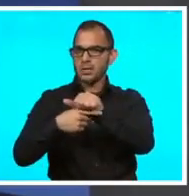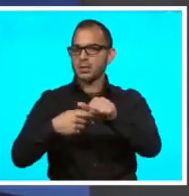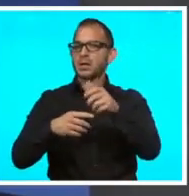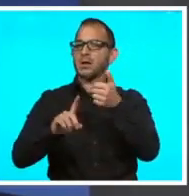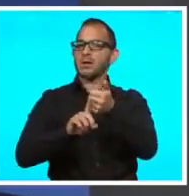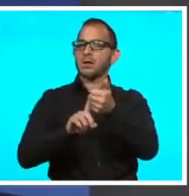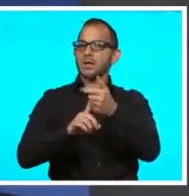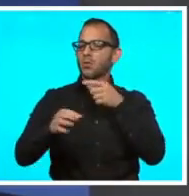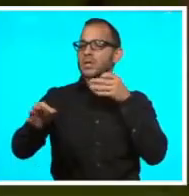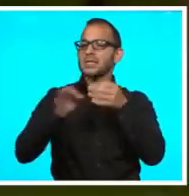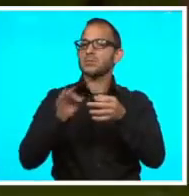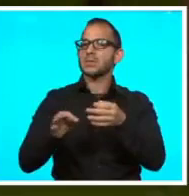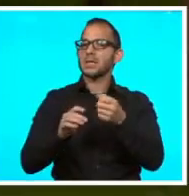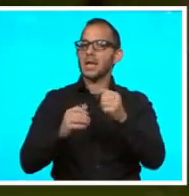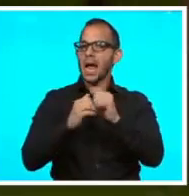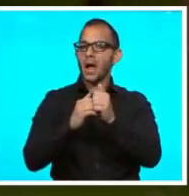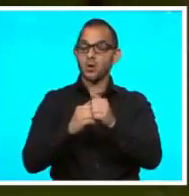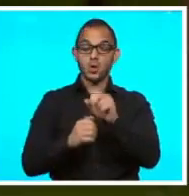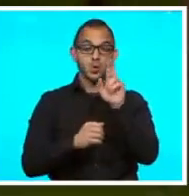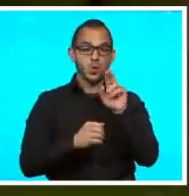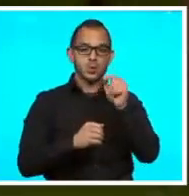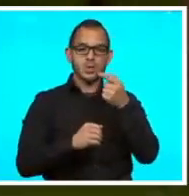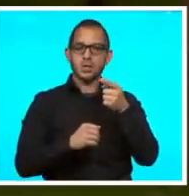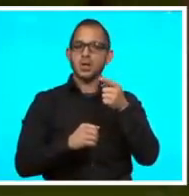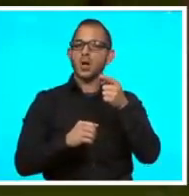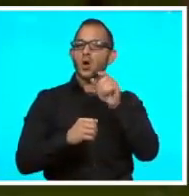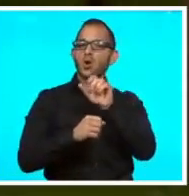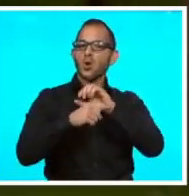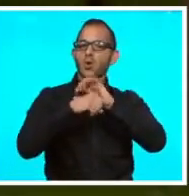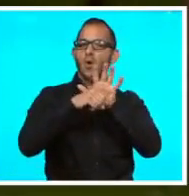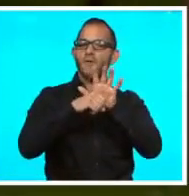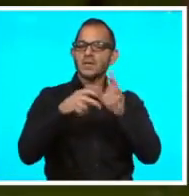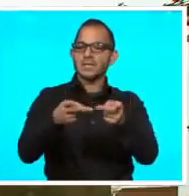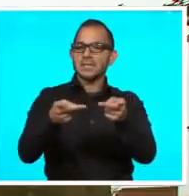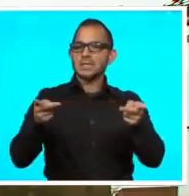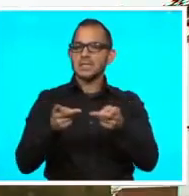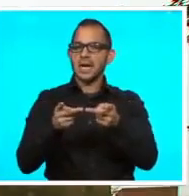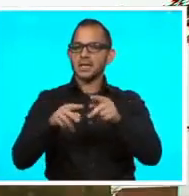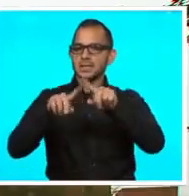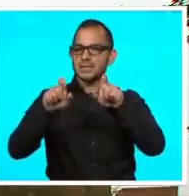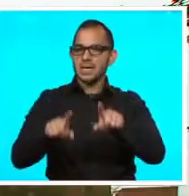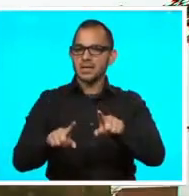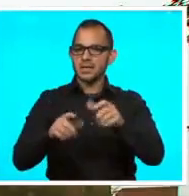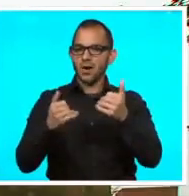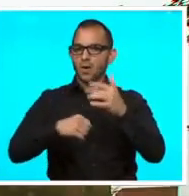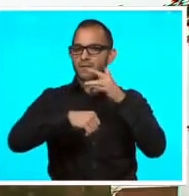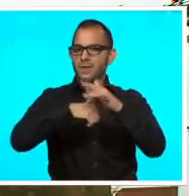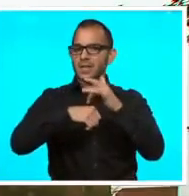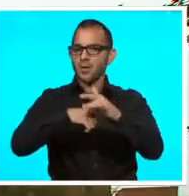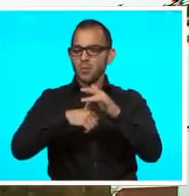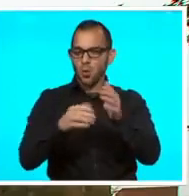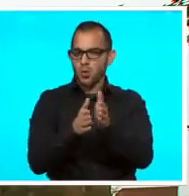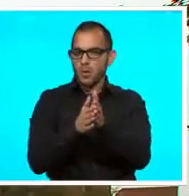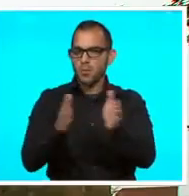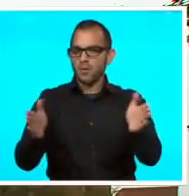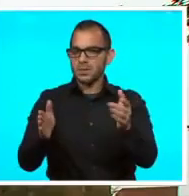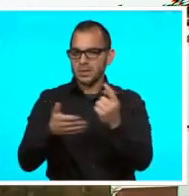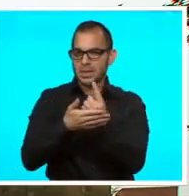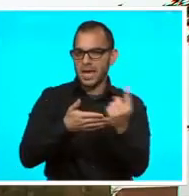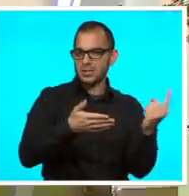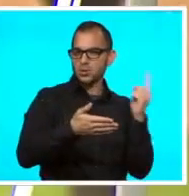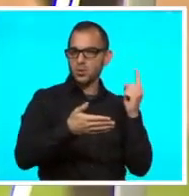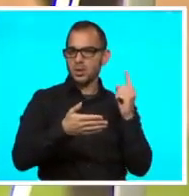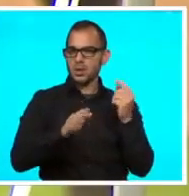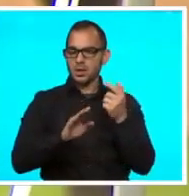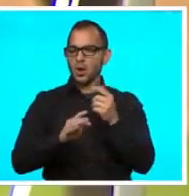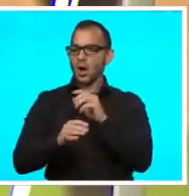Villarreal explains. UTRGV's COVID-19 testing sites were available to the public just last week, originally testing